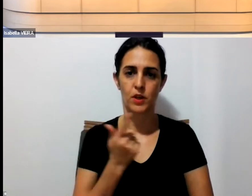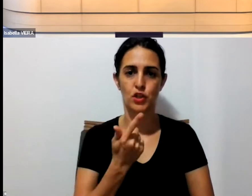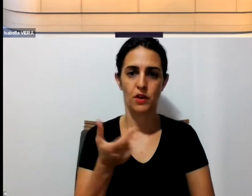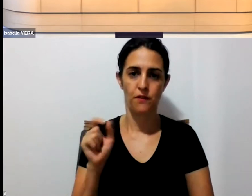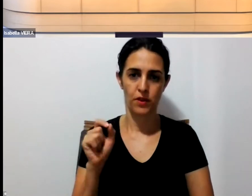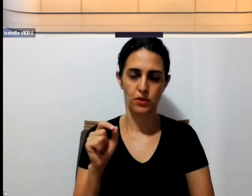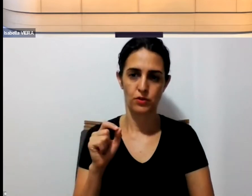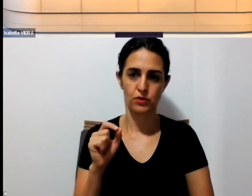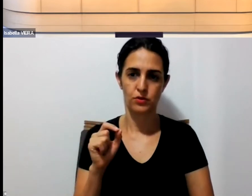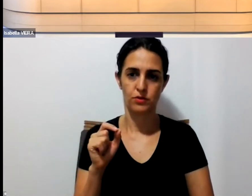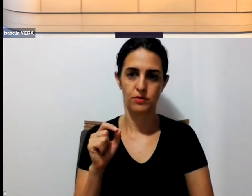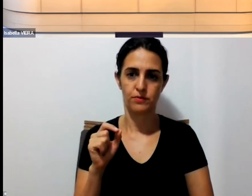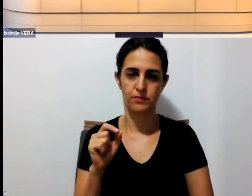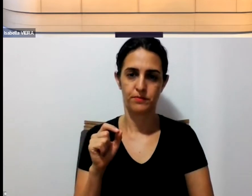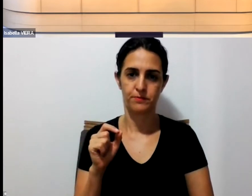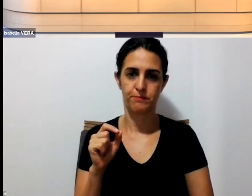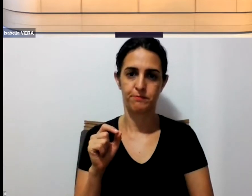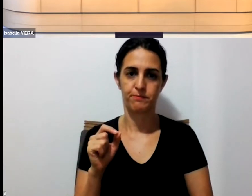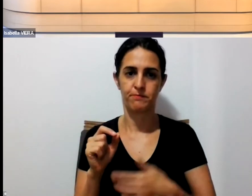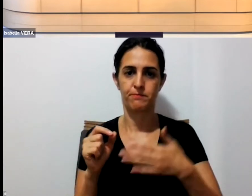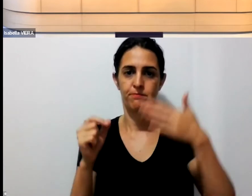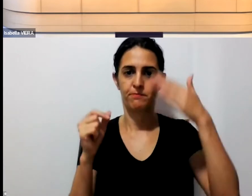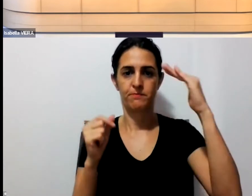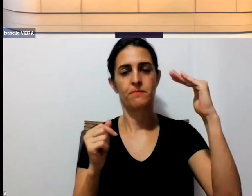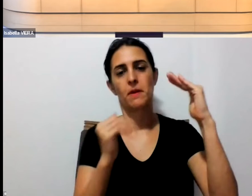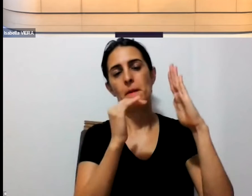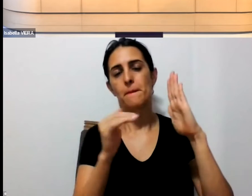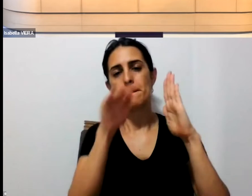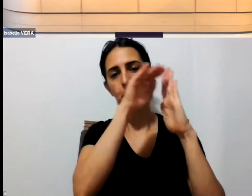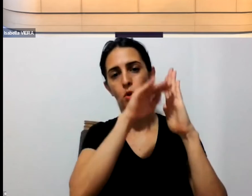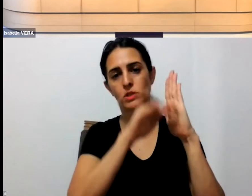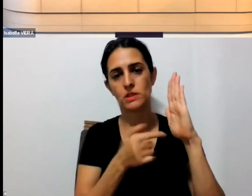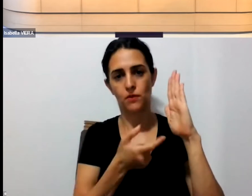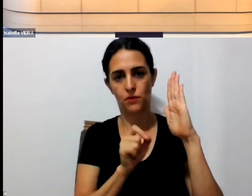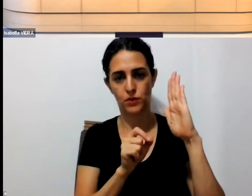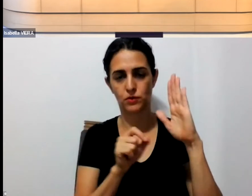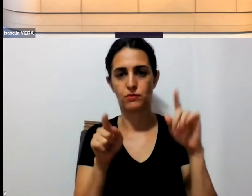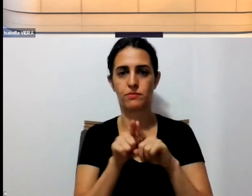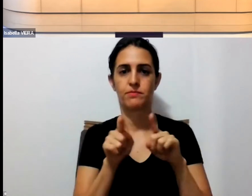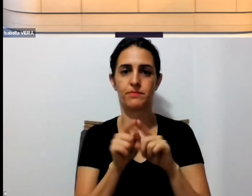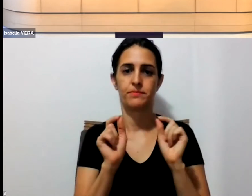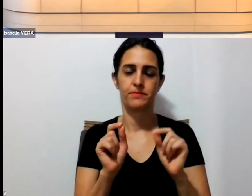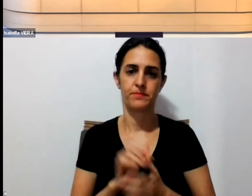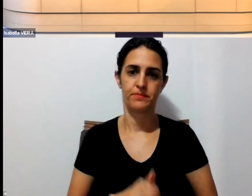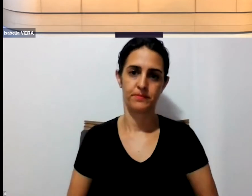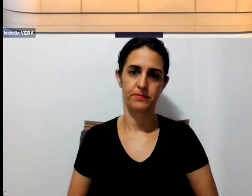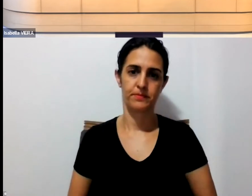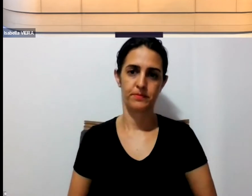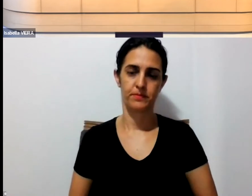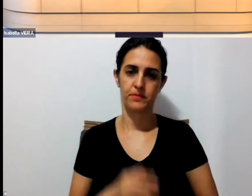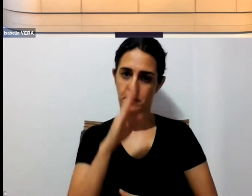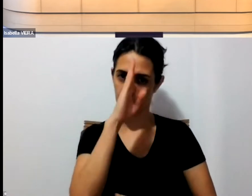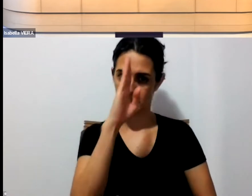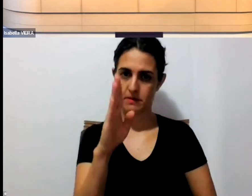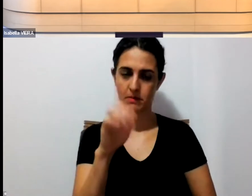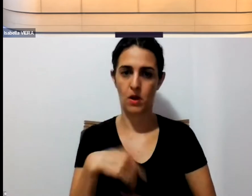accession country. So he will probably talk more about precisely how we reached to this point